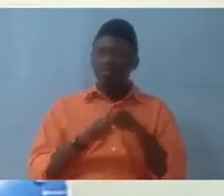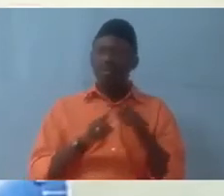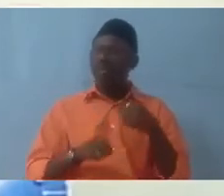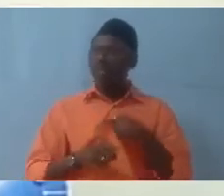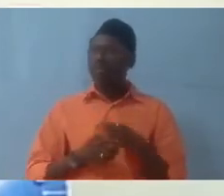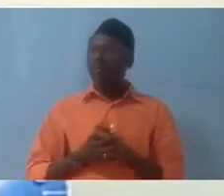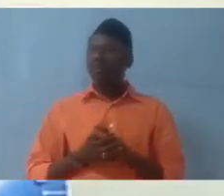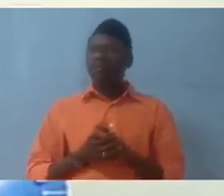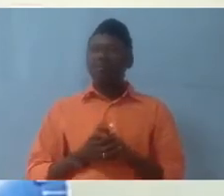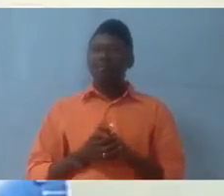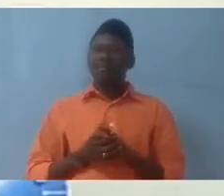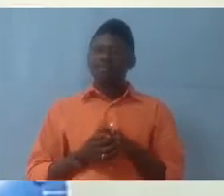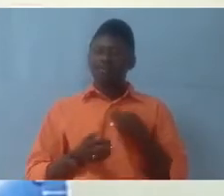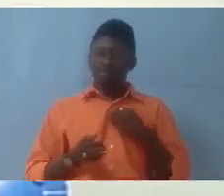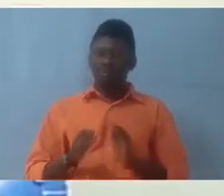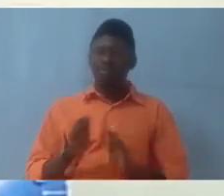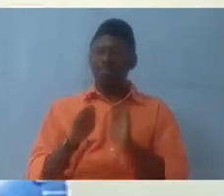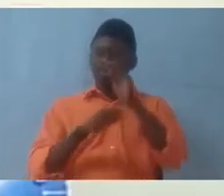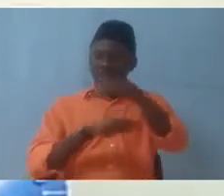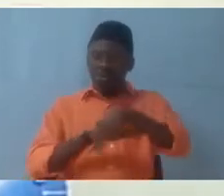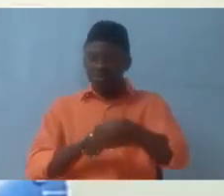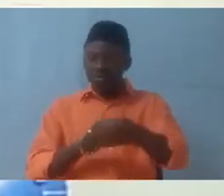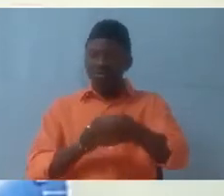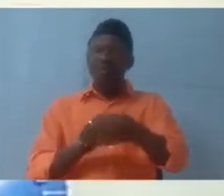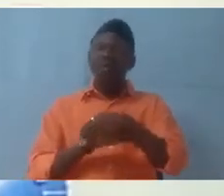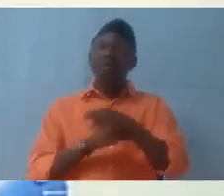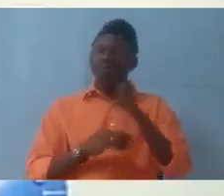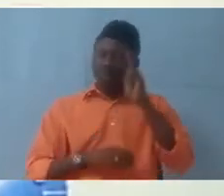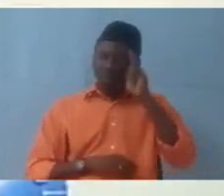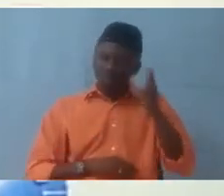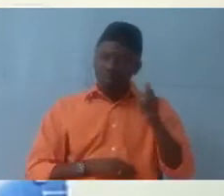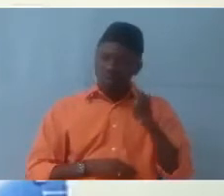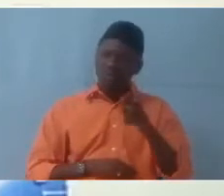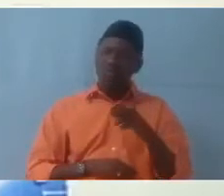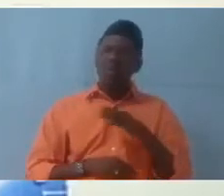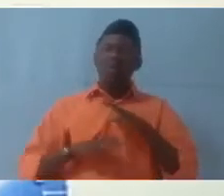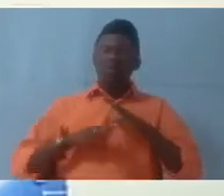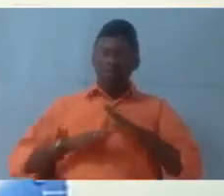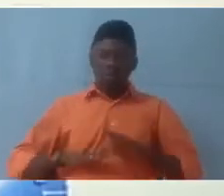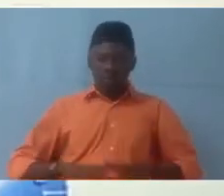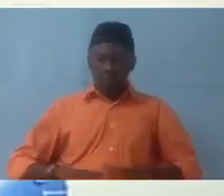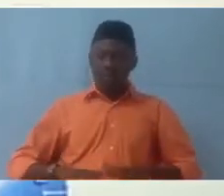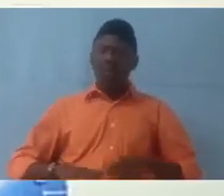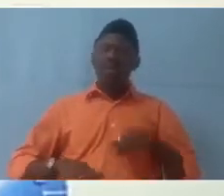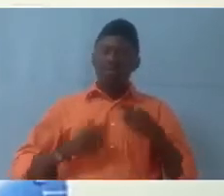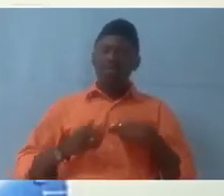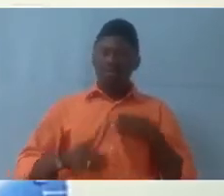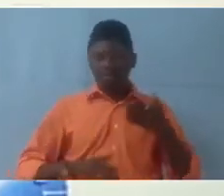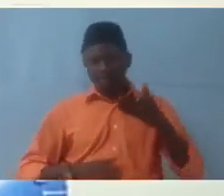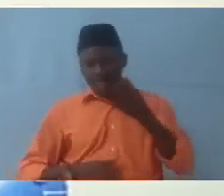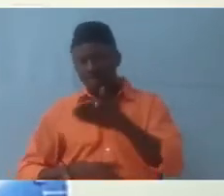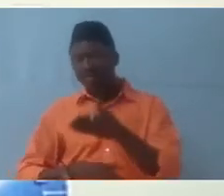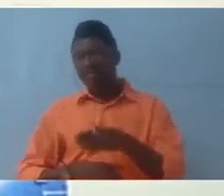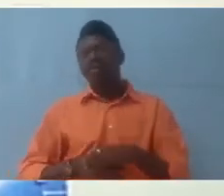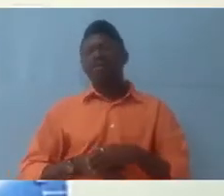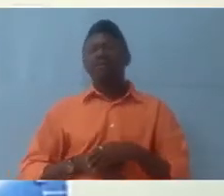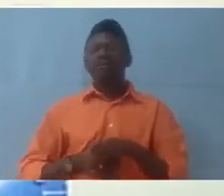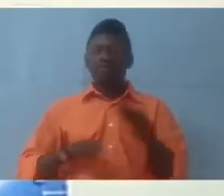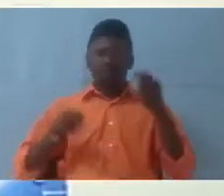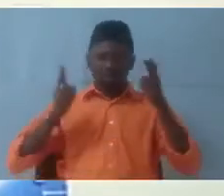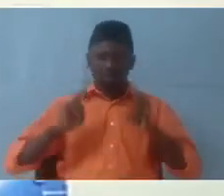I crossed over and I after going home and then relaxing, I went to see her. Madam Nakir Nopale Kututi Daldi Dem